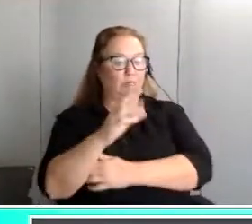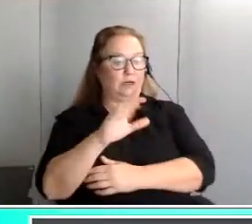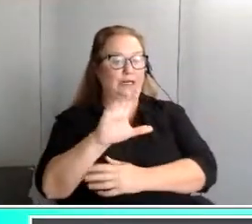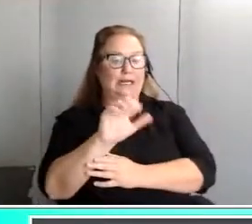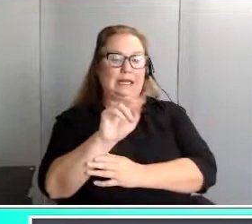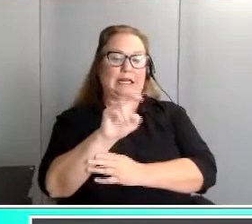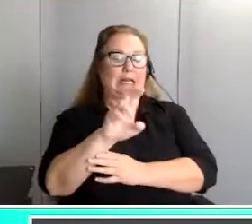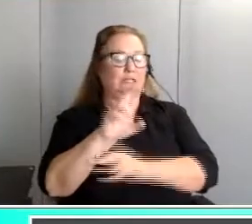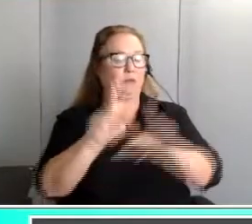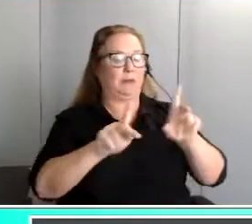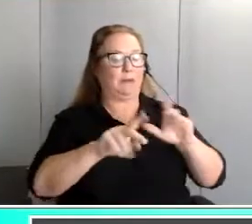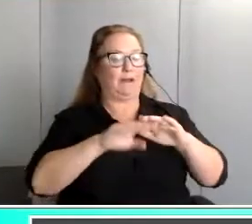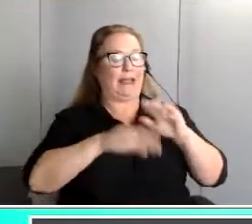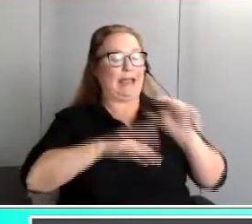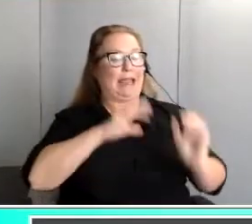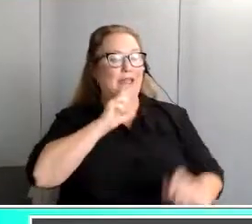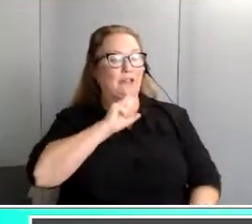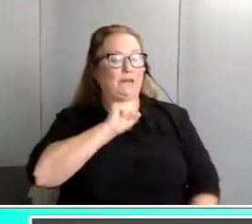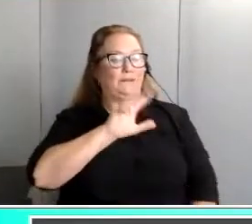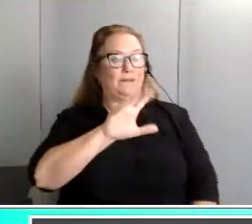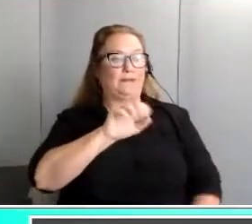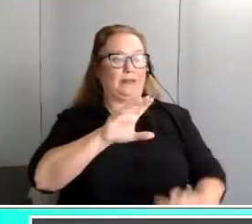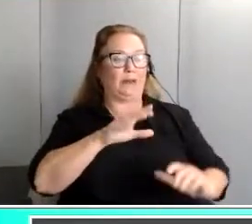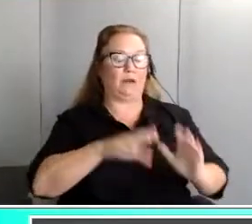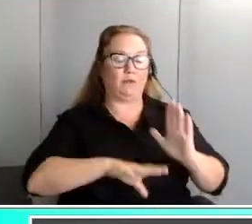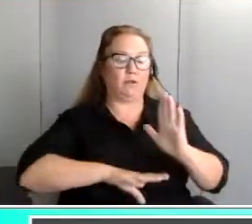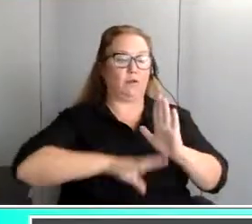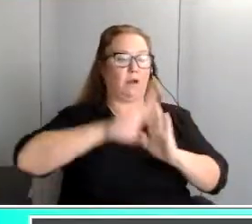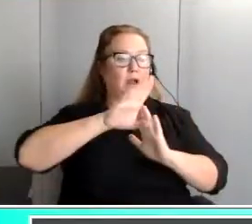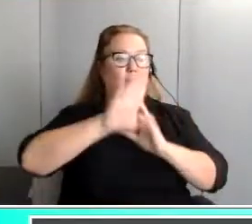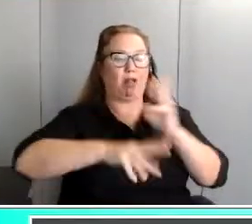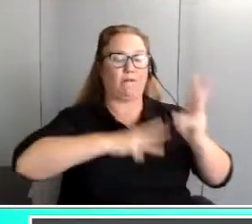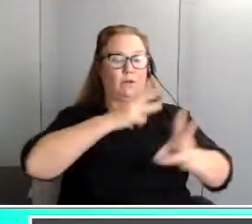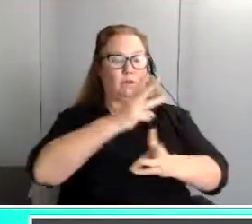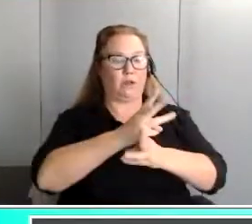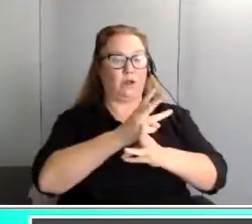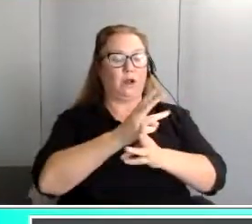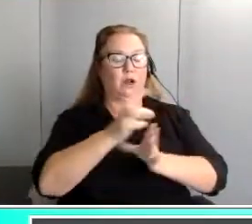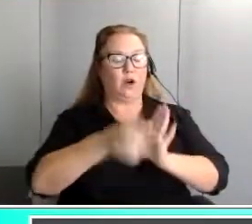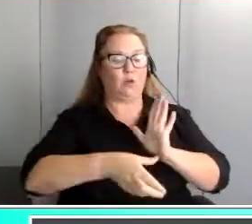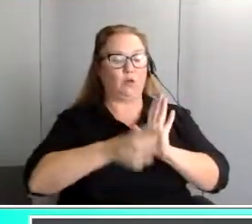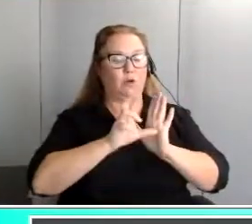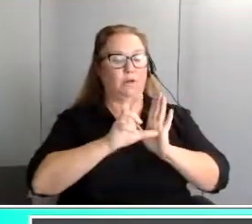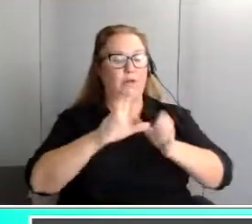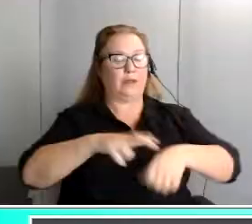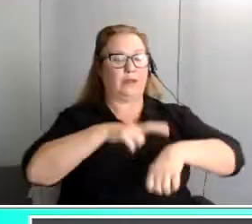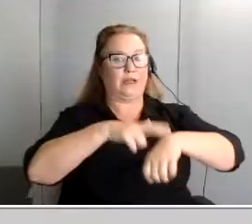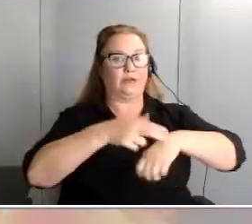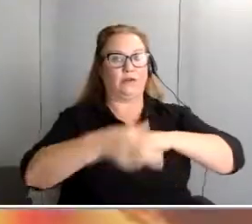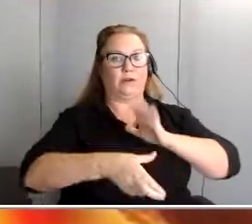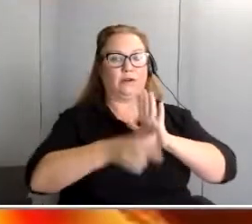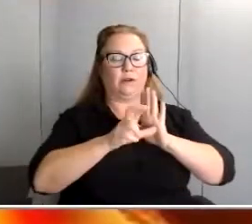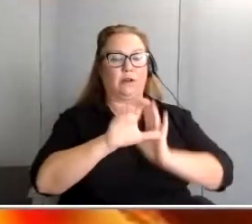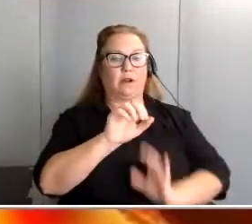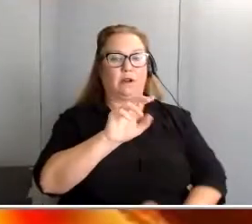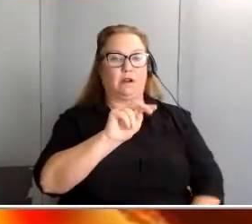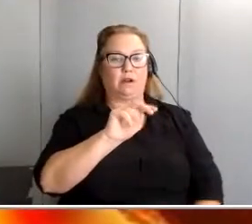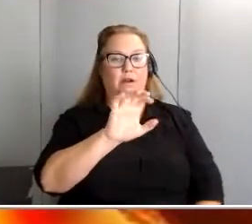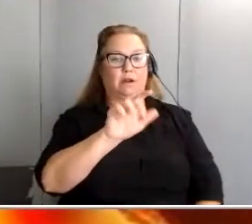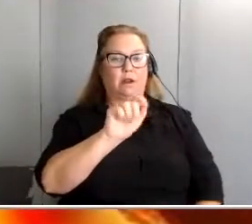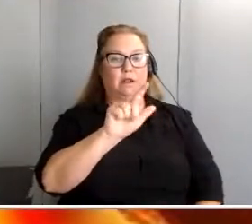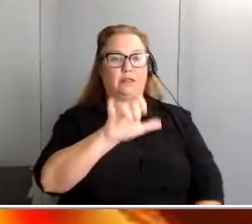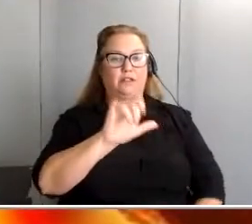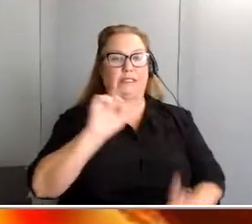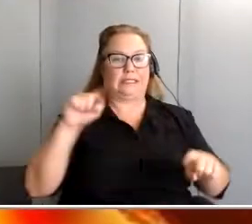people under 50 is rising worldwide. A review in the Nature Reviews Clinical Oncology says since the